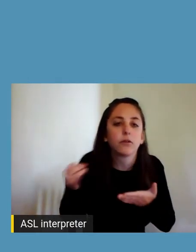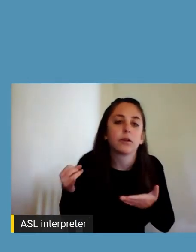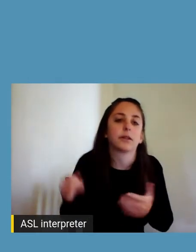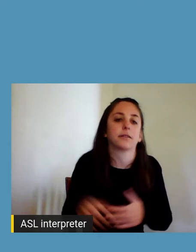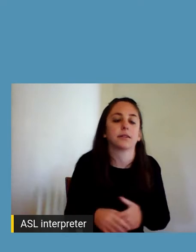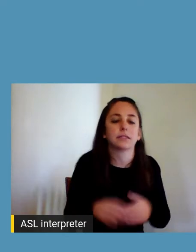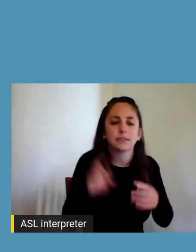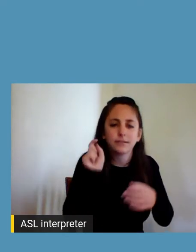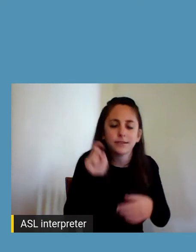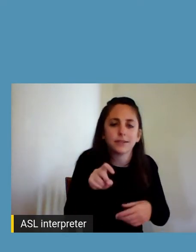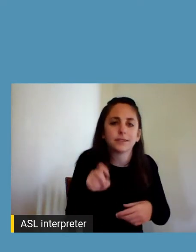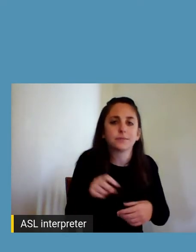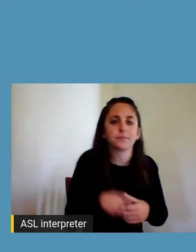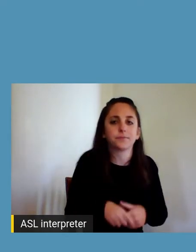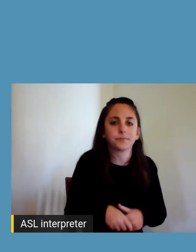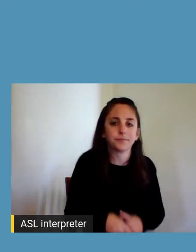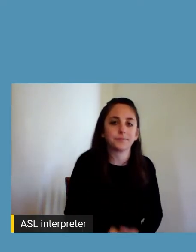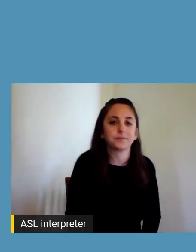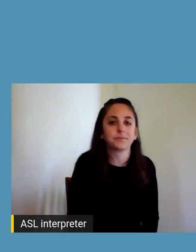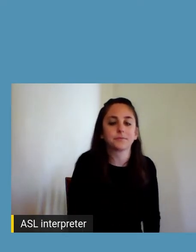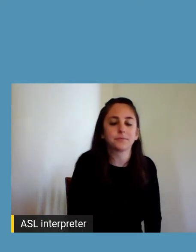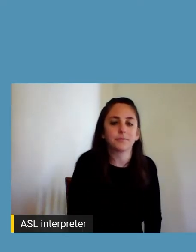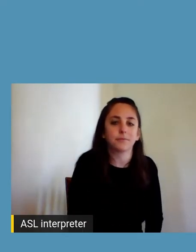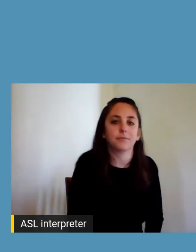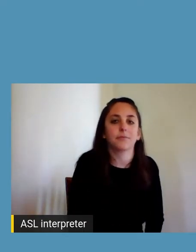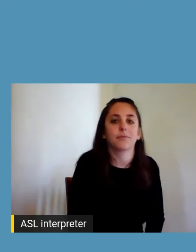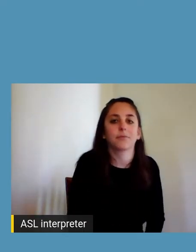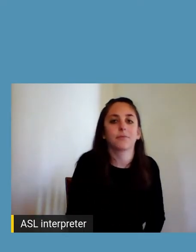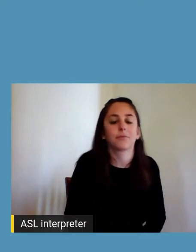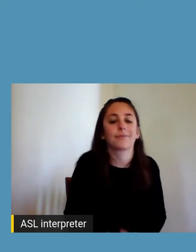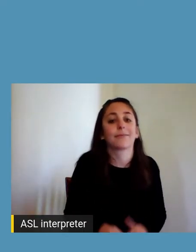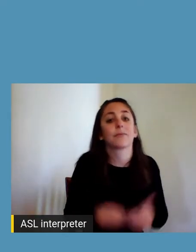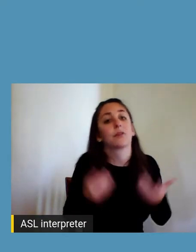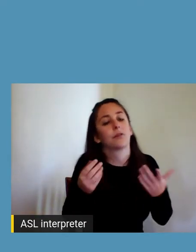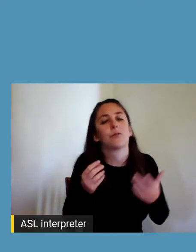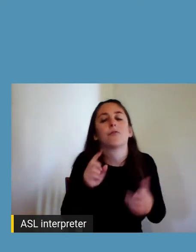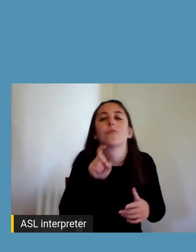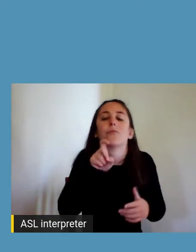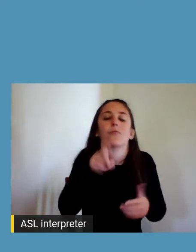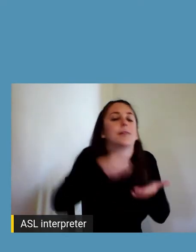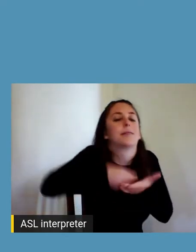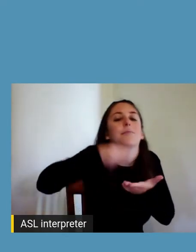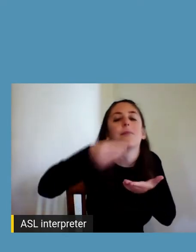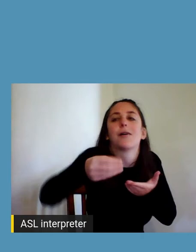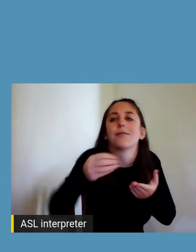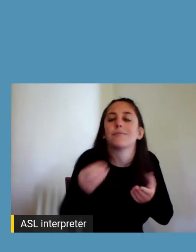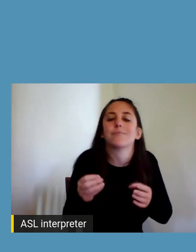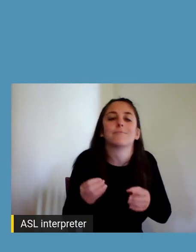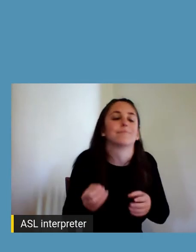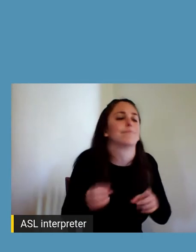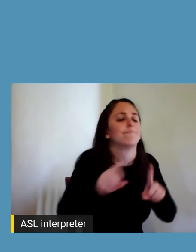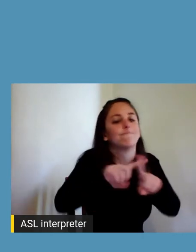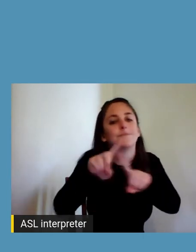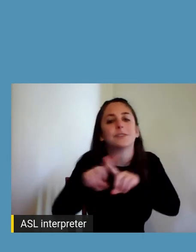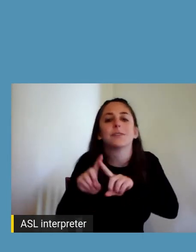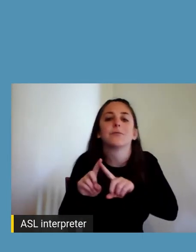is looking at you. And so maybe you end up getting more than you need. You go in without an intention, without a